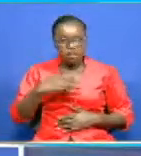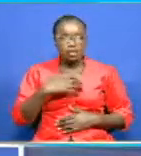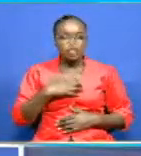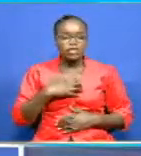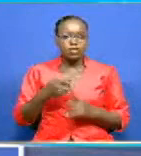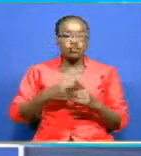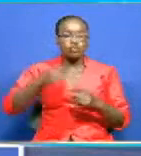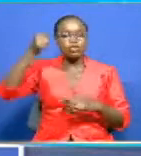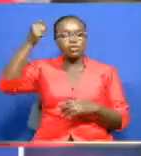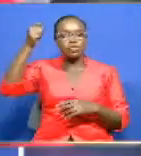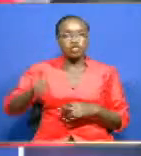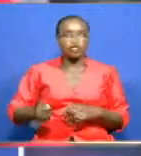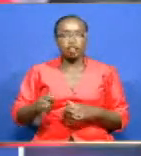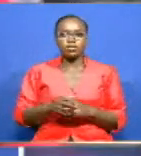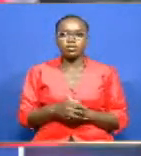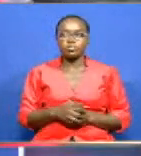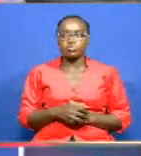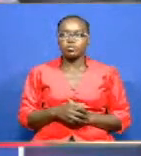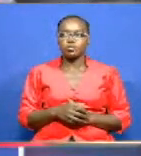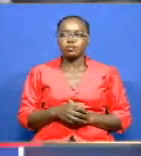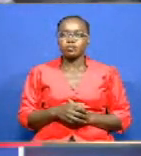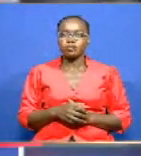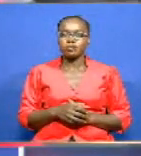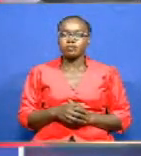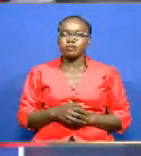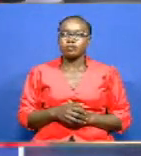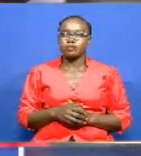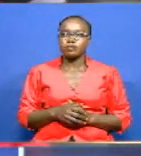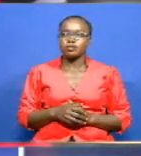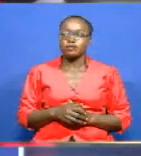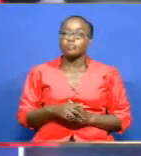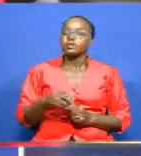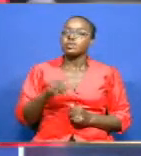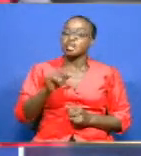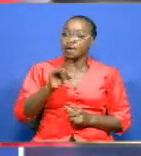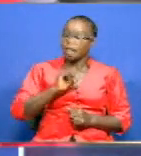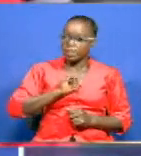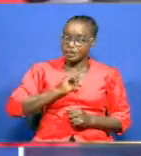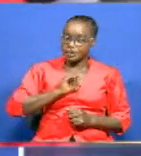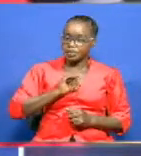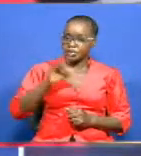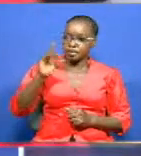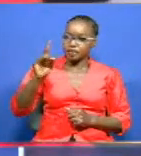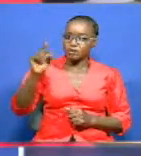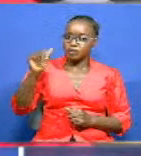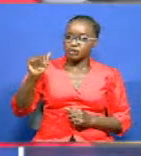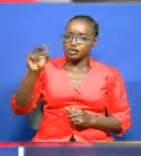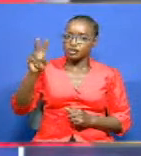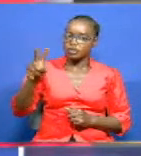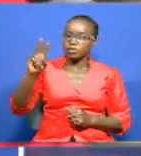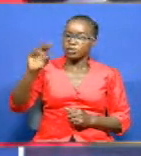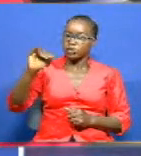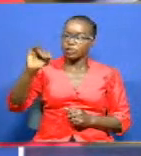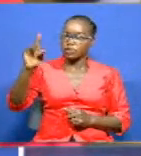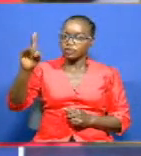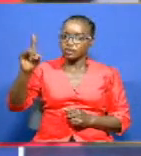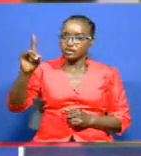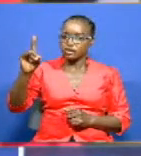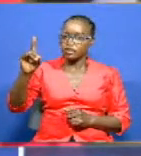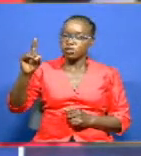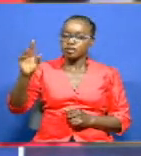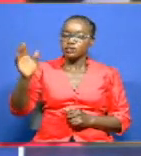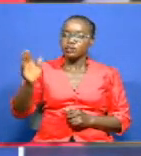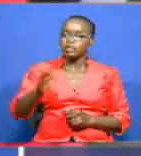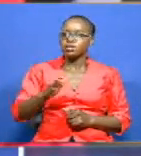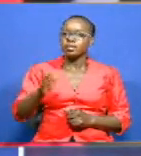from the judiciary. I, David Kenani Maraga, Chief Justice of